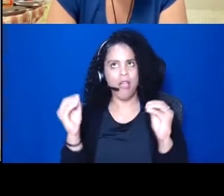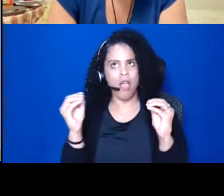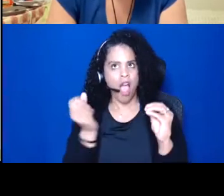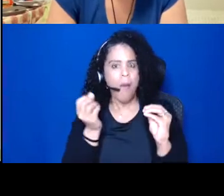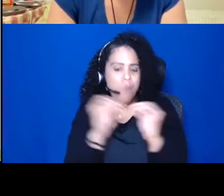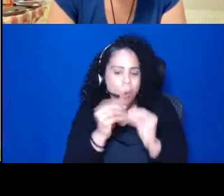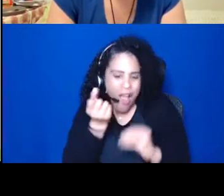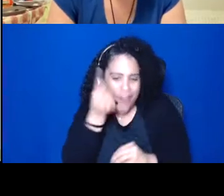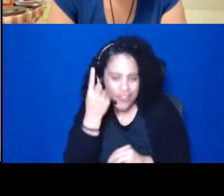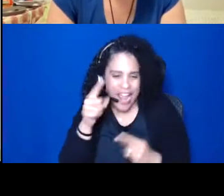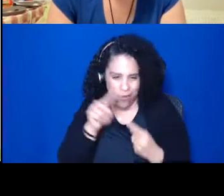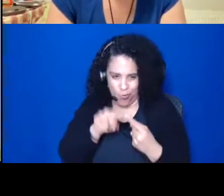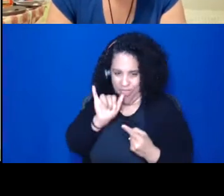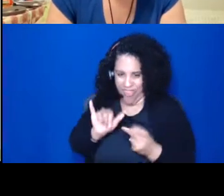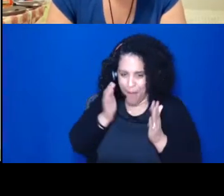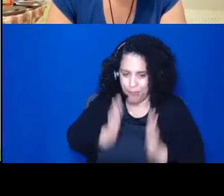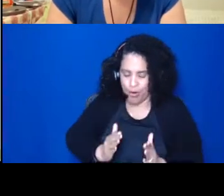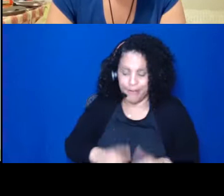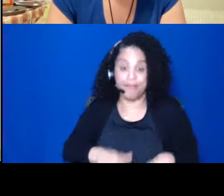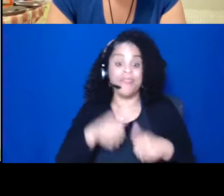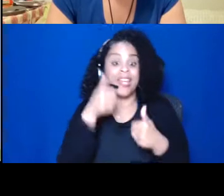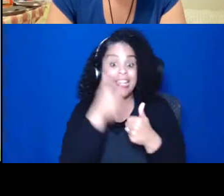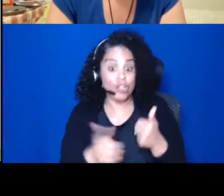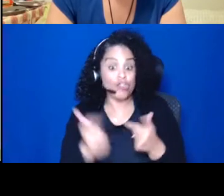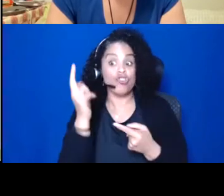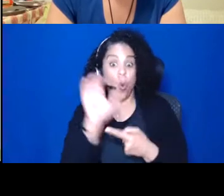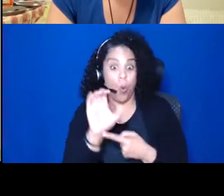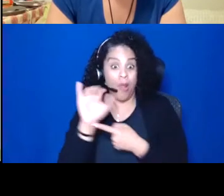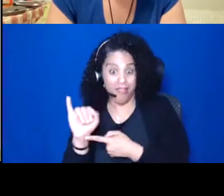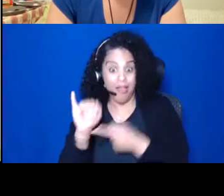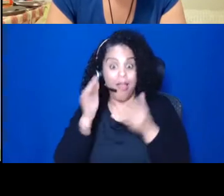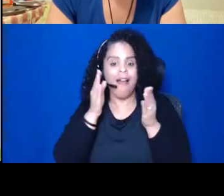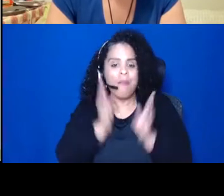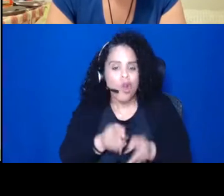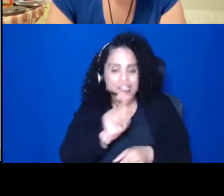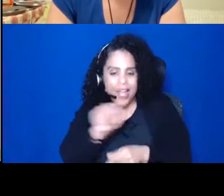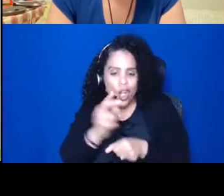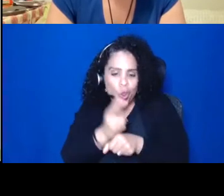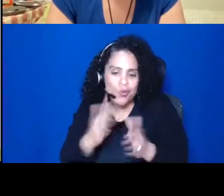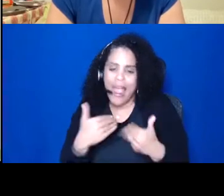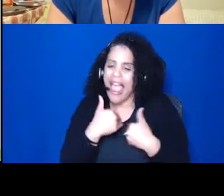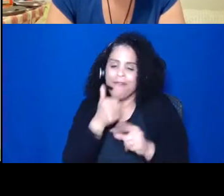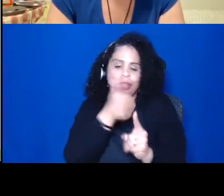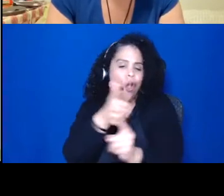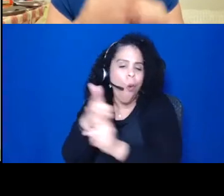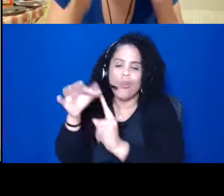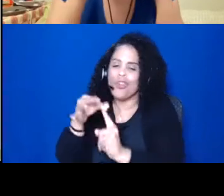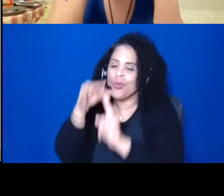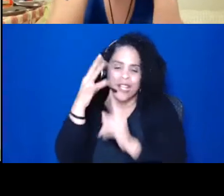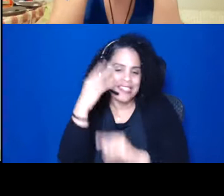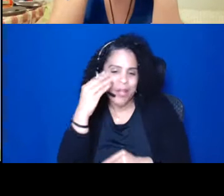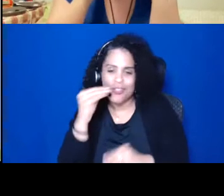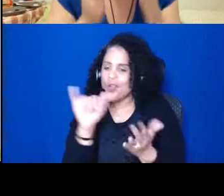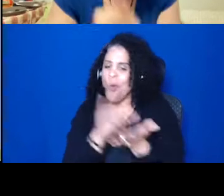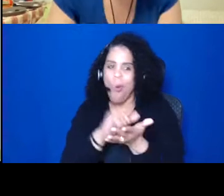them. Each cochlear implant user has their own unique experience. There is no way to know for sure